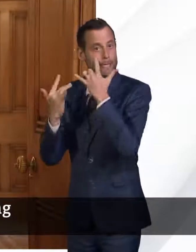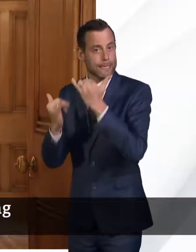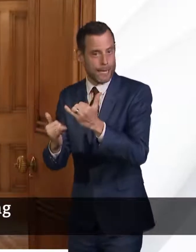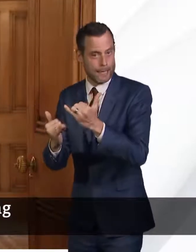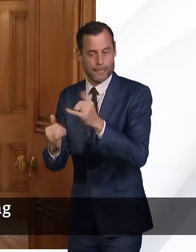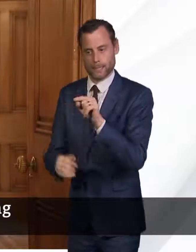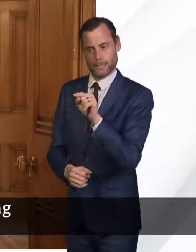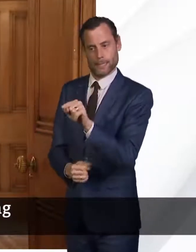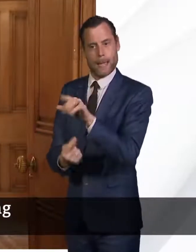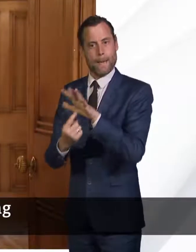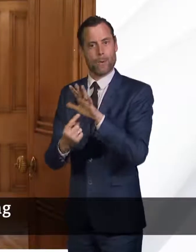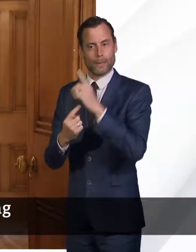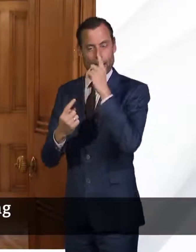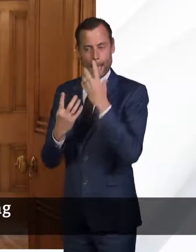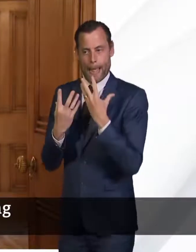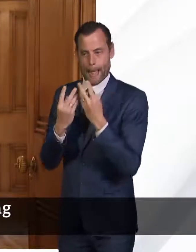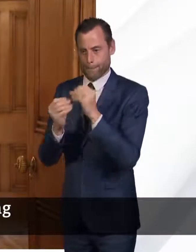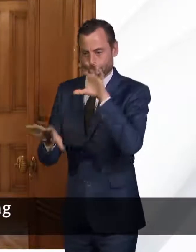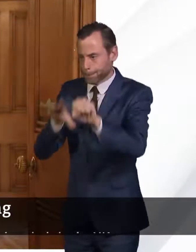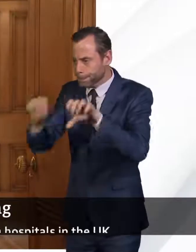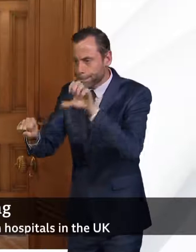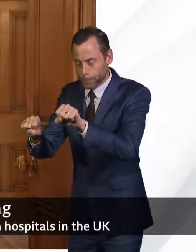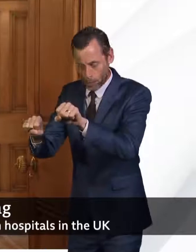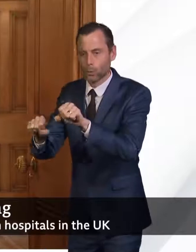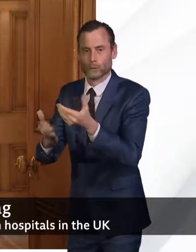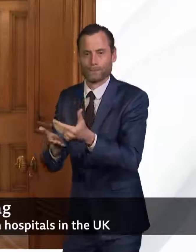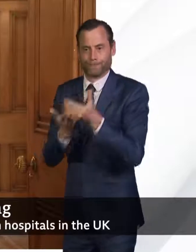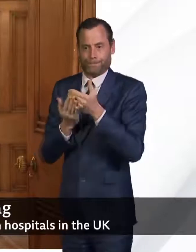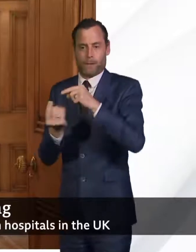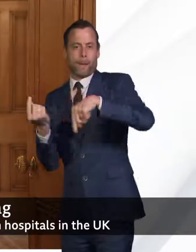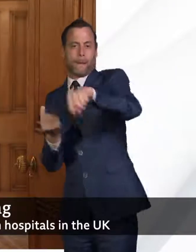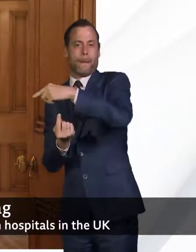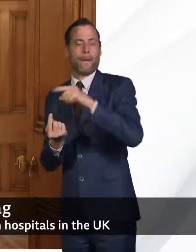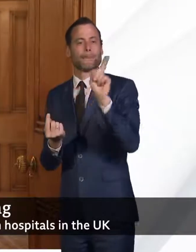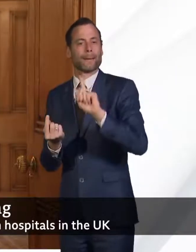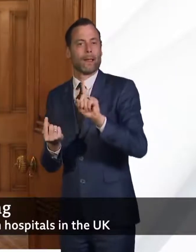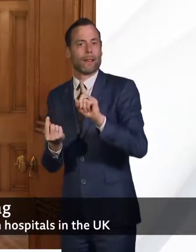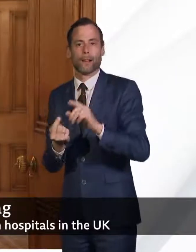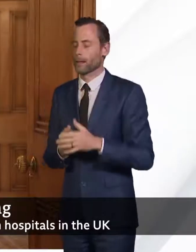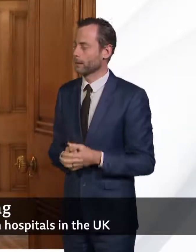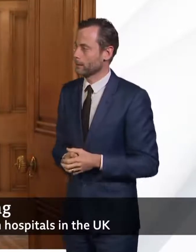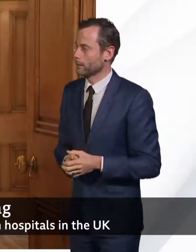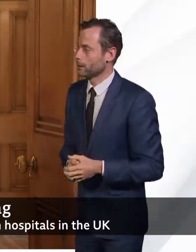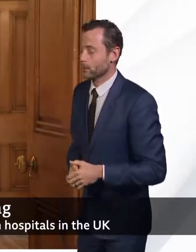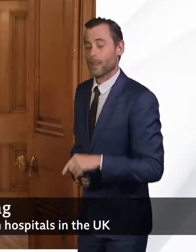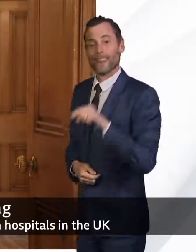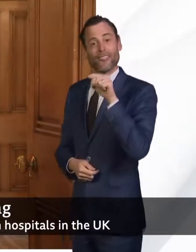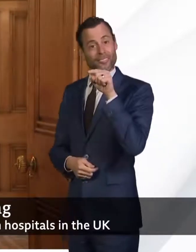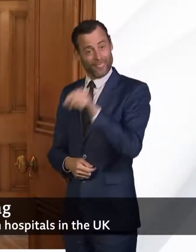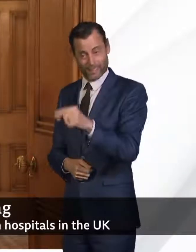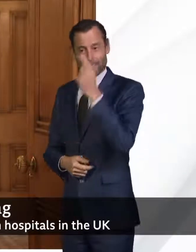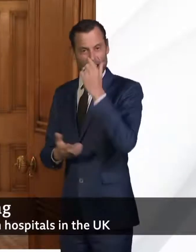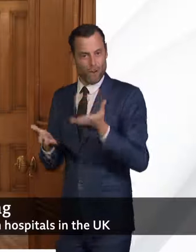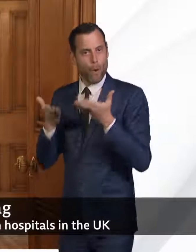protect the most vulnerable and help keep people safe. And it's possible because we've expanded